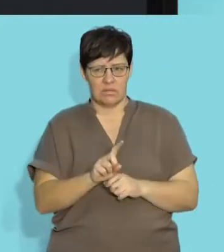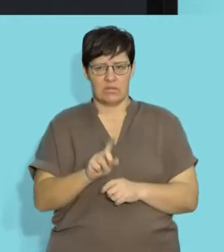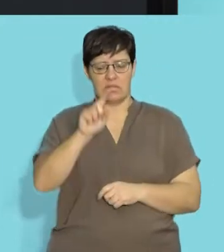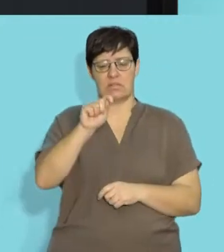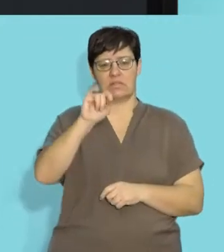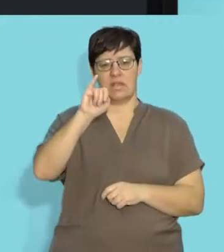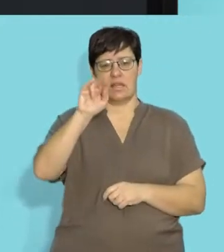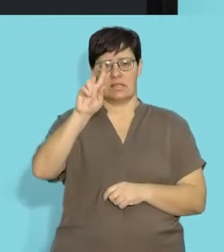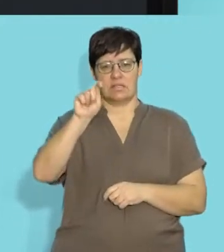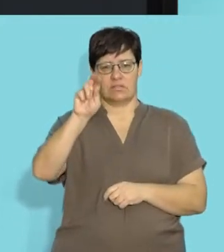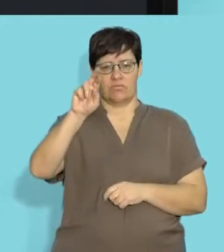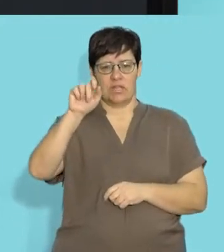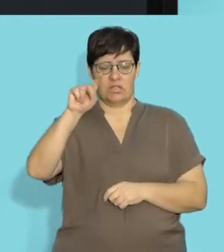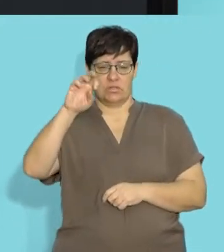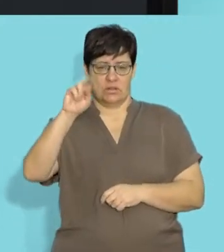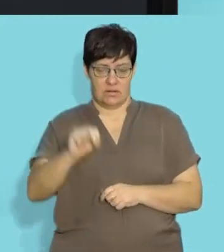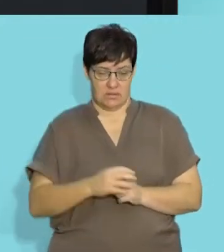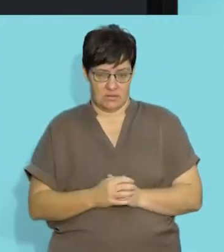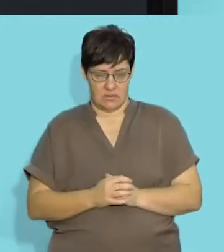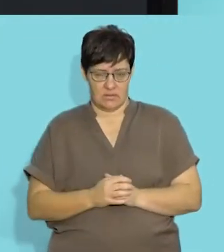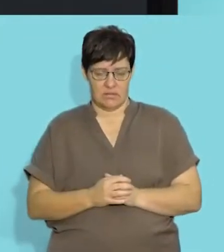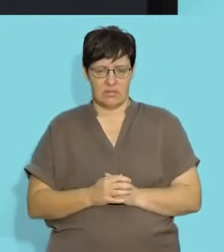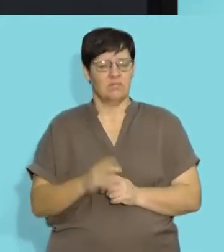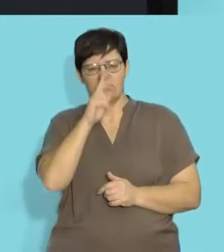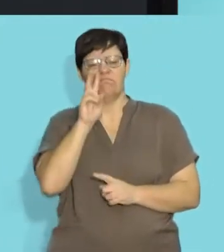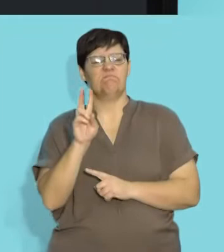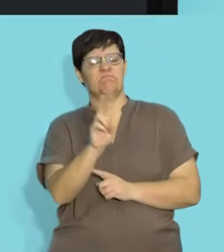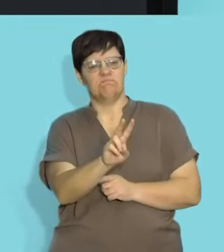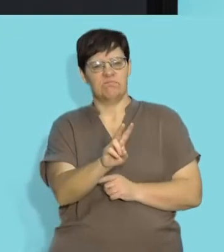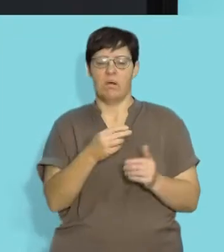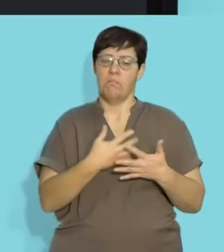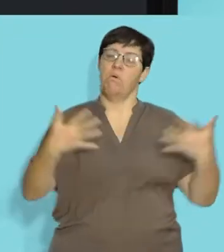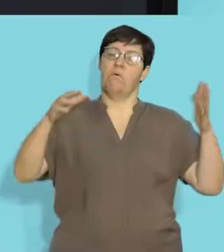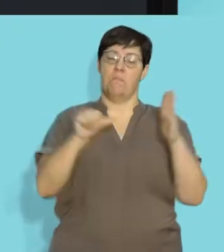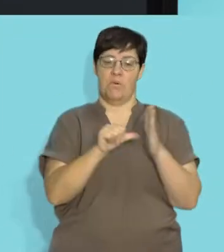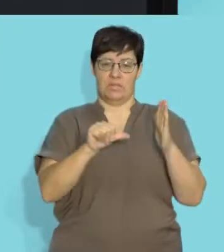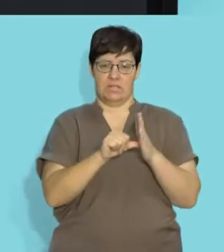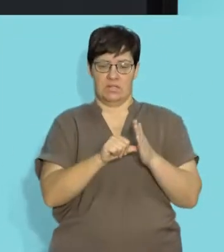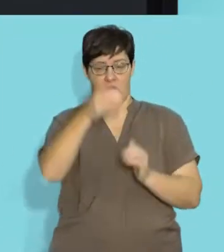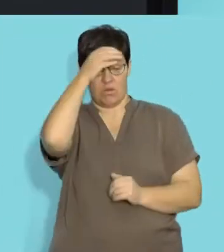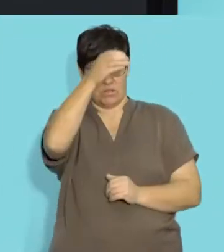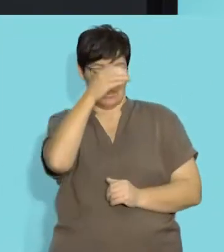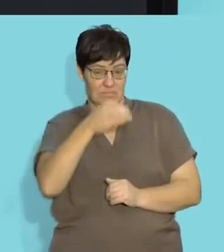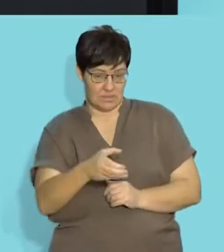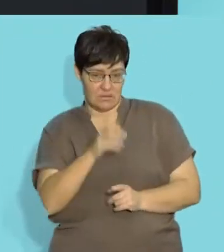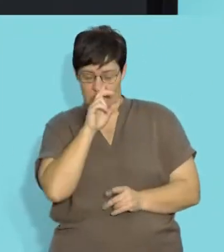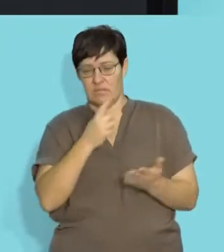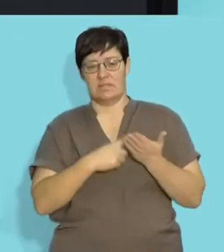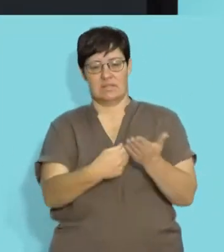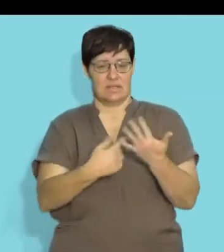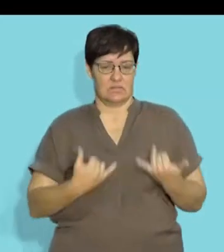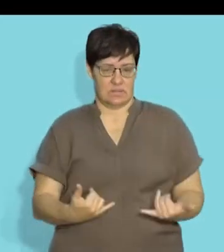titration. Right now, let's look at, some of the, the most important concepts that we shall discuss for today.